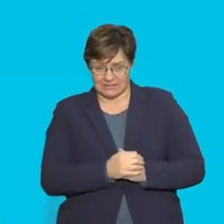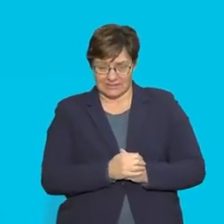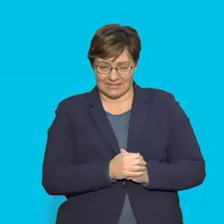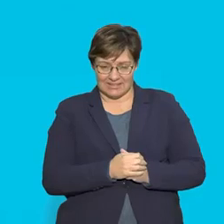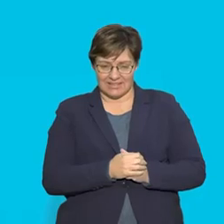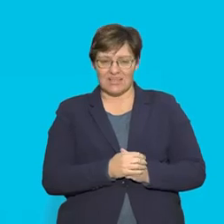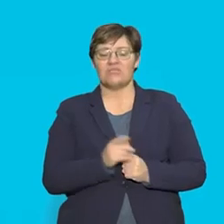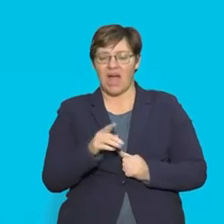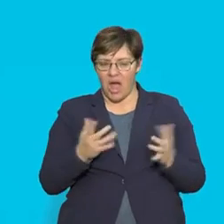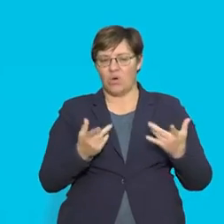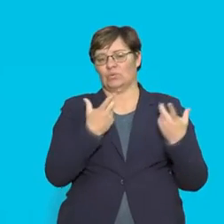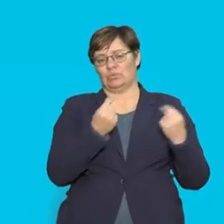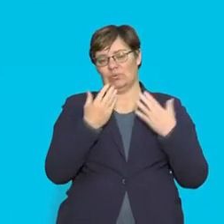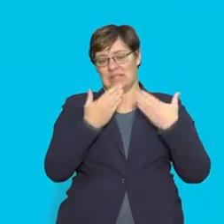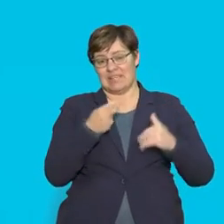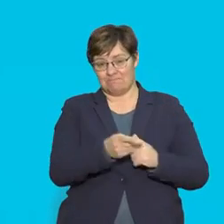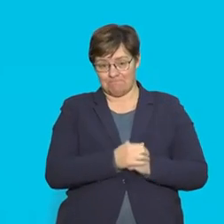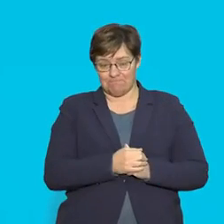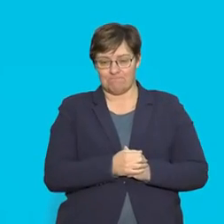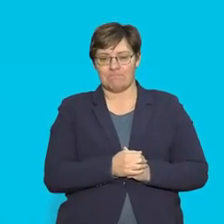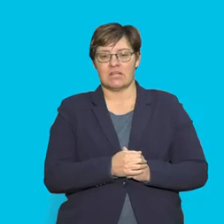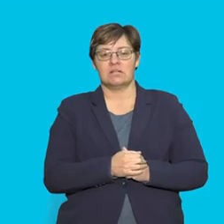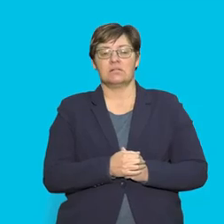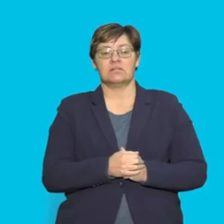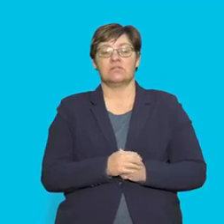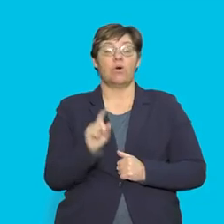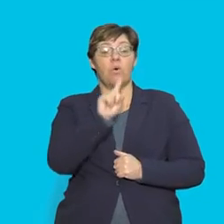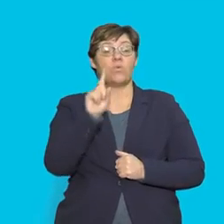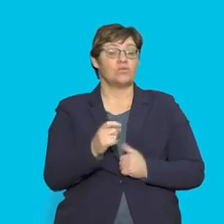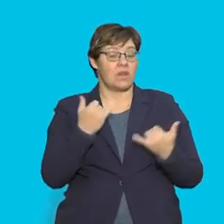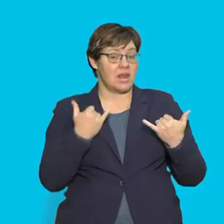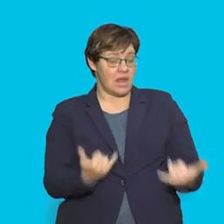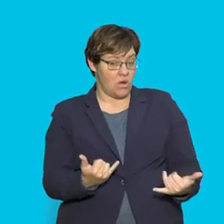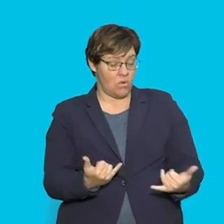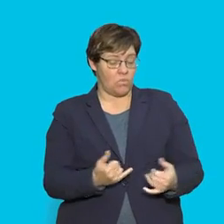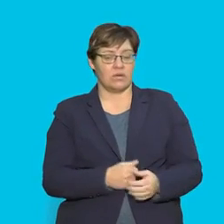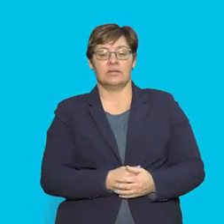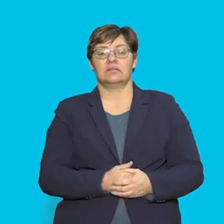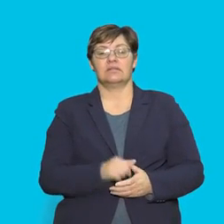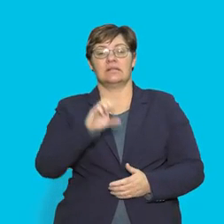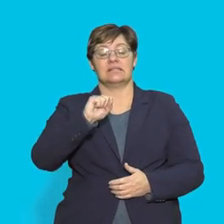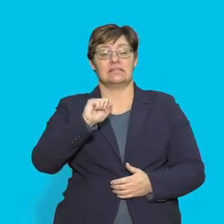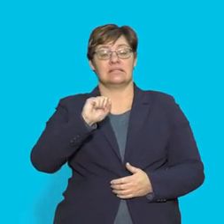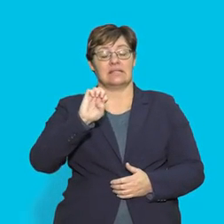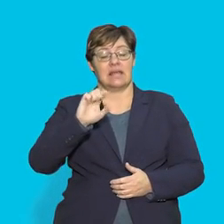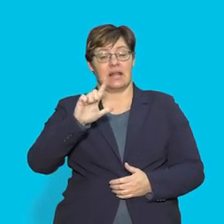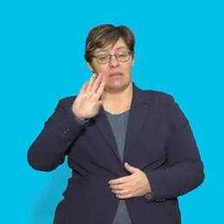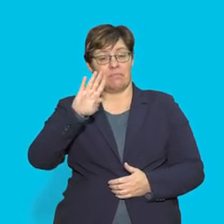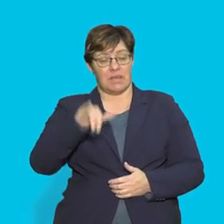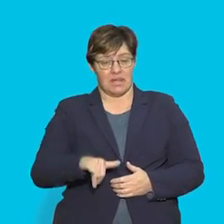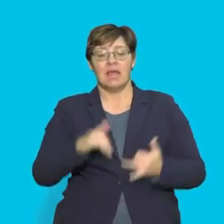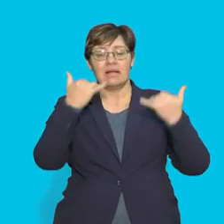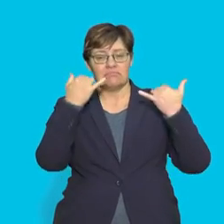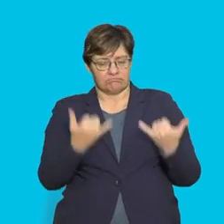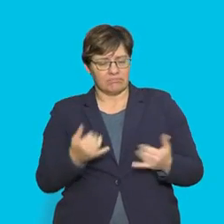trying to study again on your own. So the question that we now have to do says, Selby